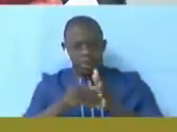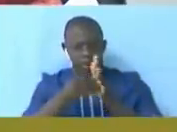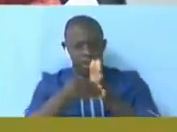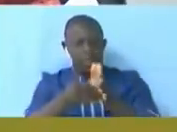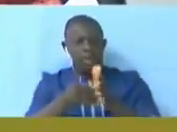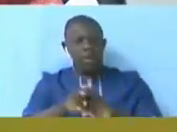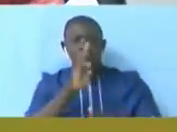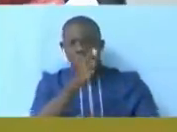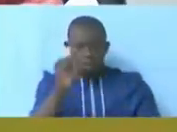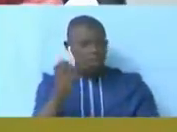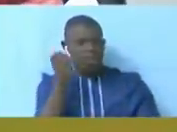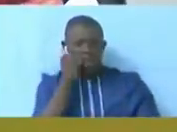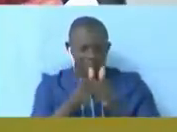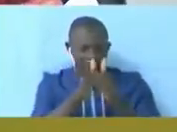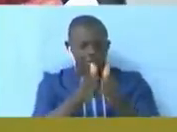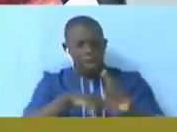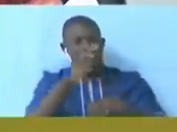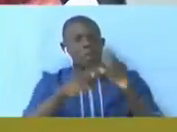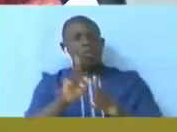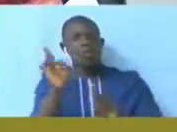conscience.